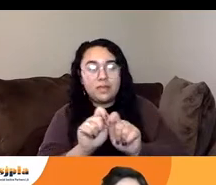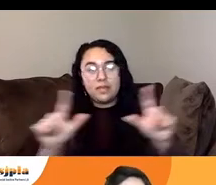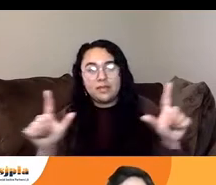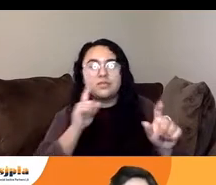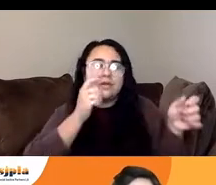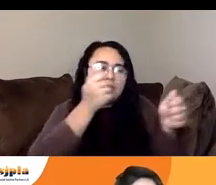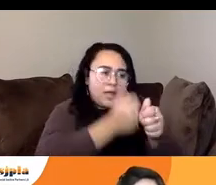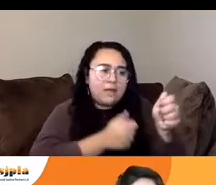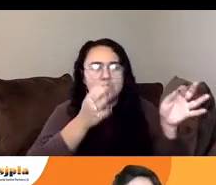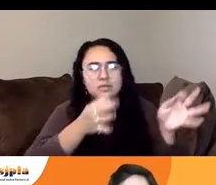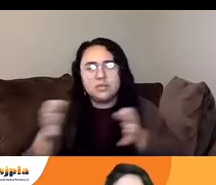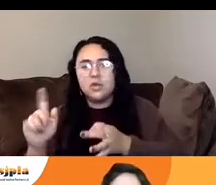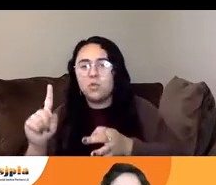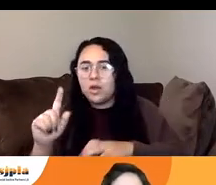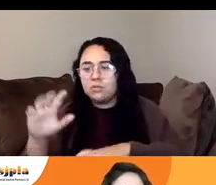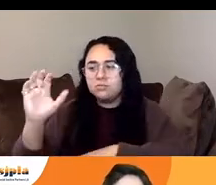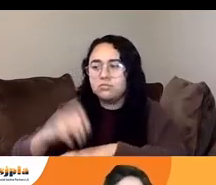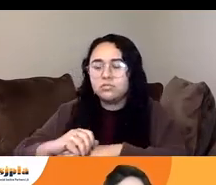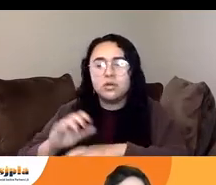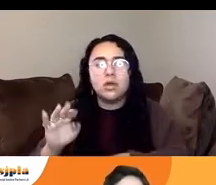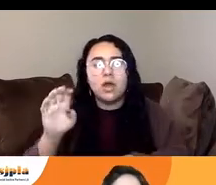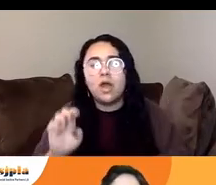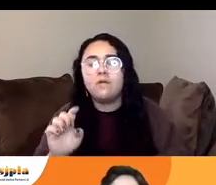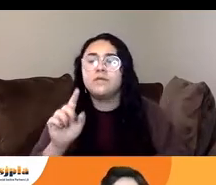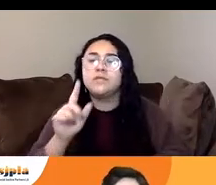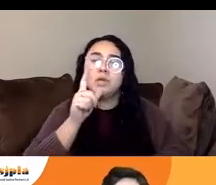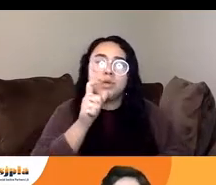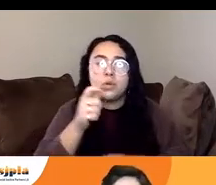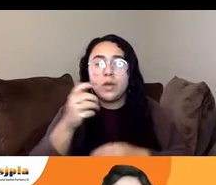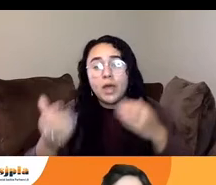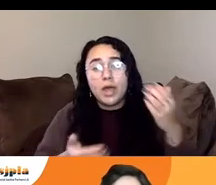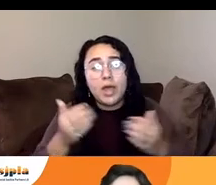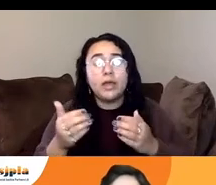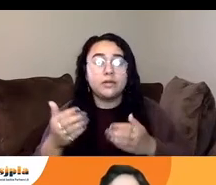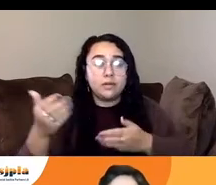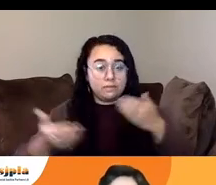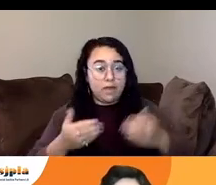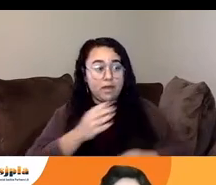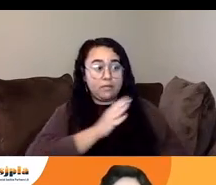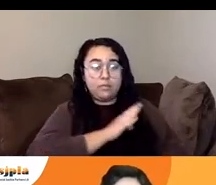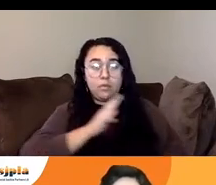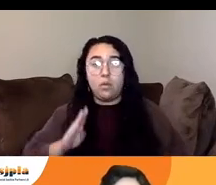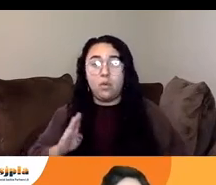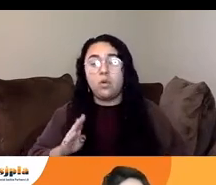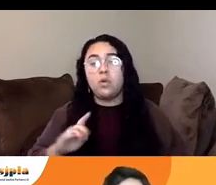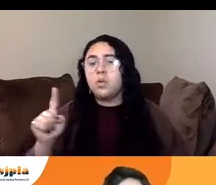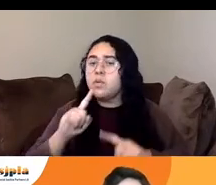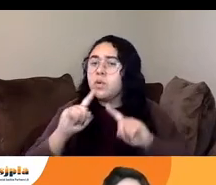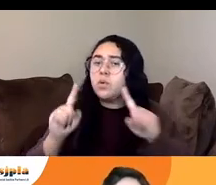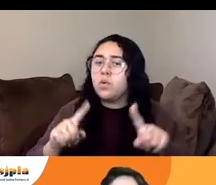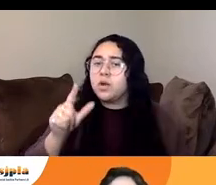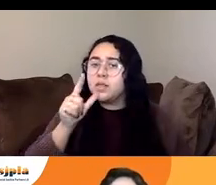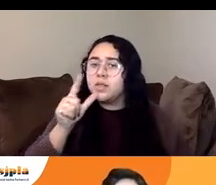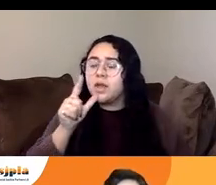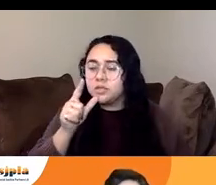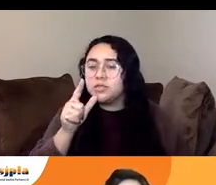where we located our offices, who we hire, who we invited to our board, what vendor we order lunch from. We